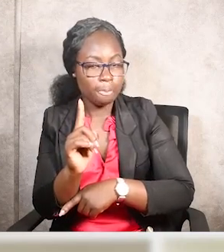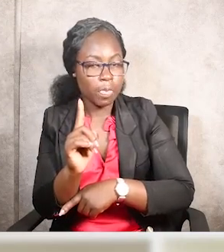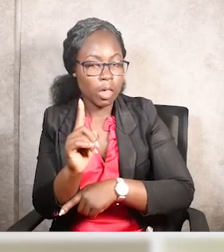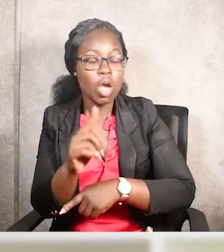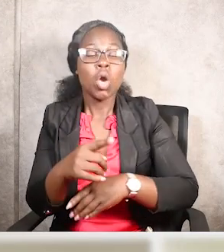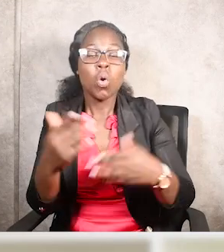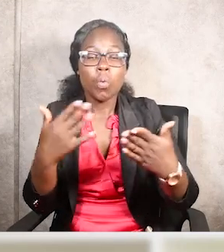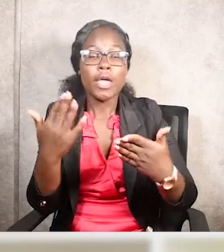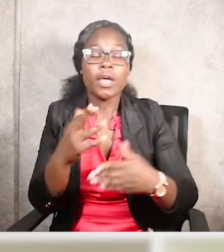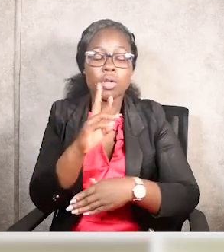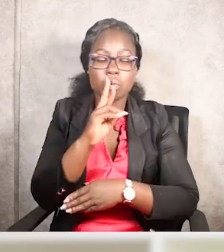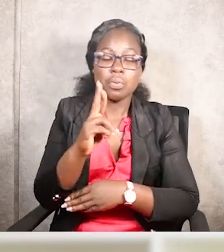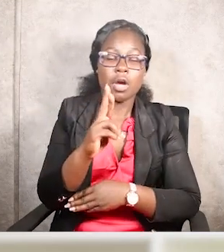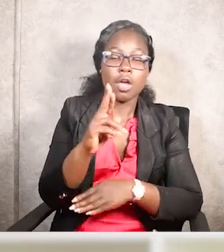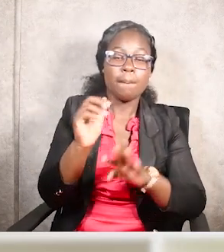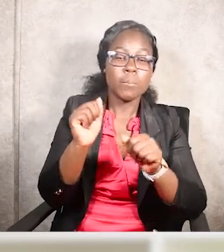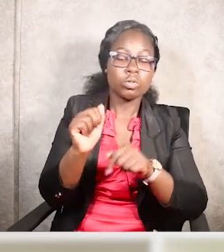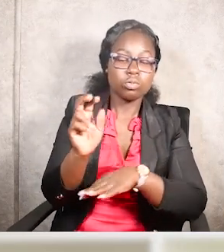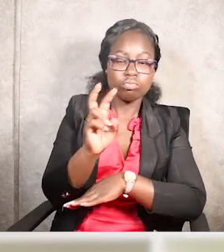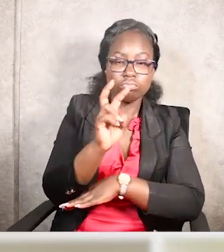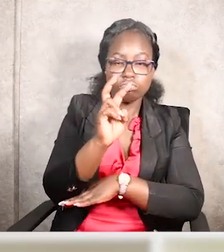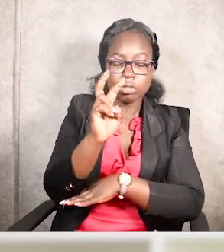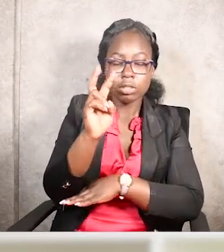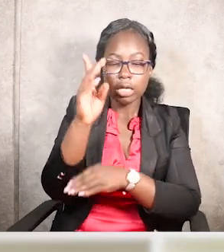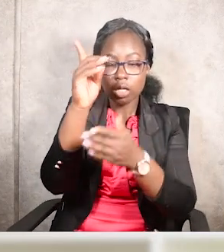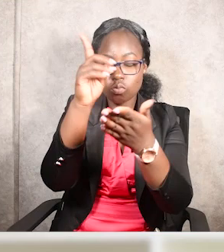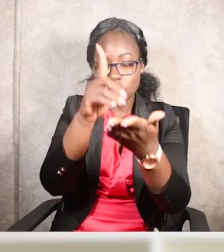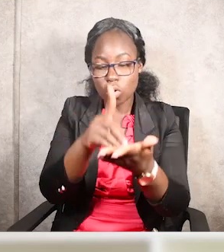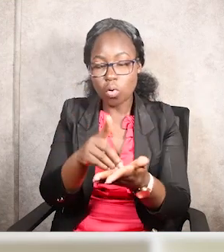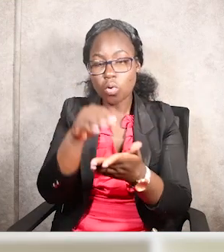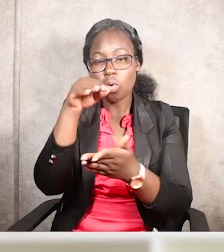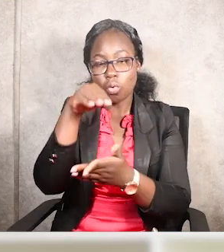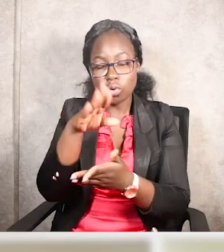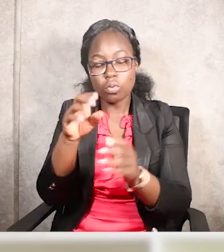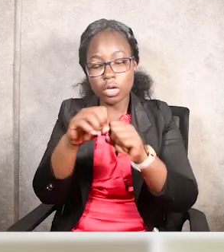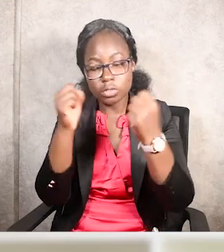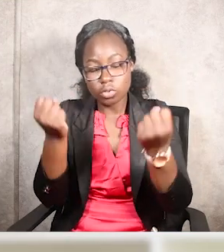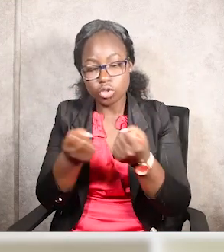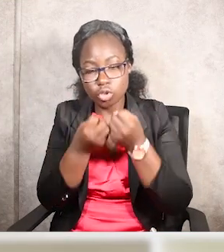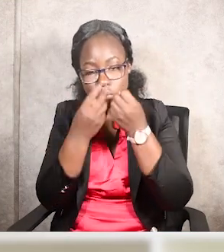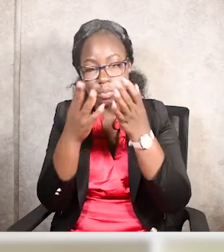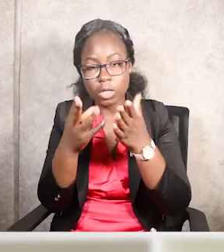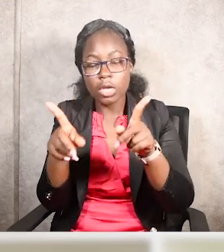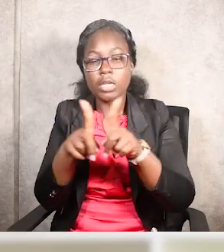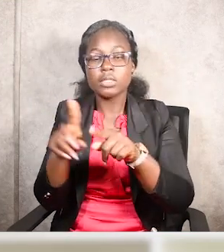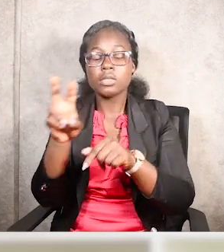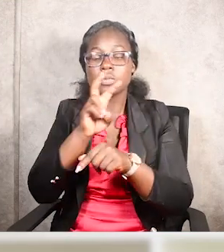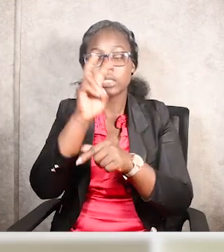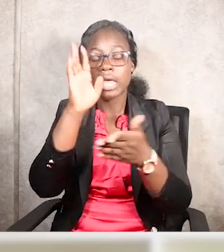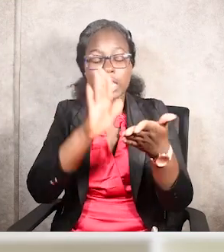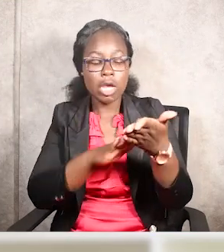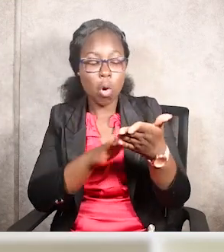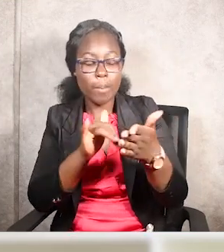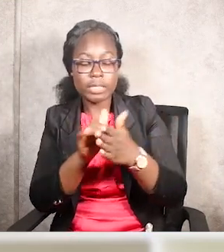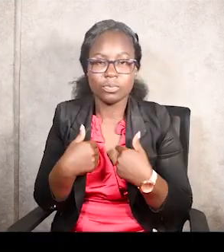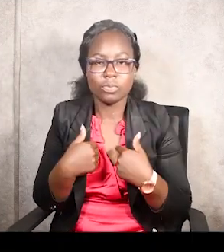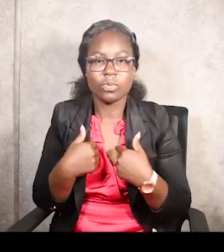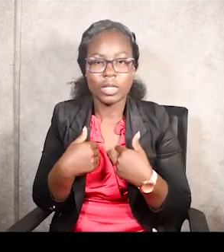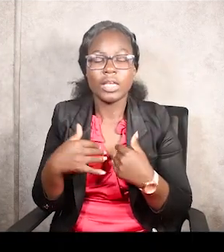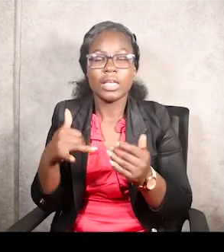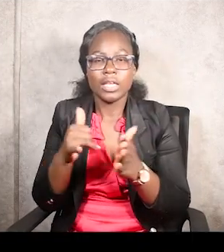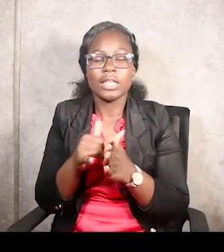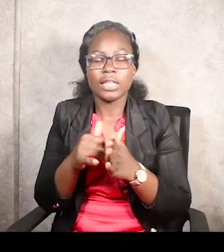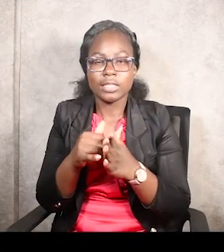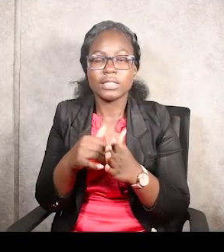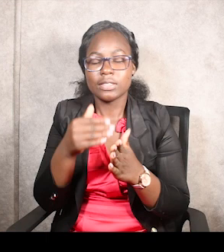wherever you are, you're able to log into your social media and see the comments that are there. The